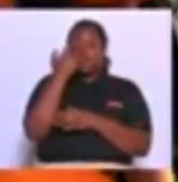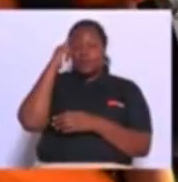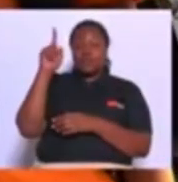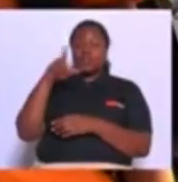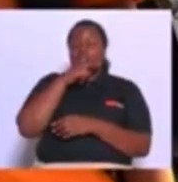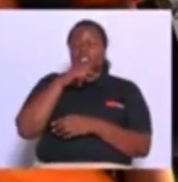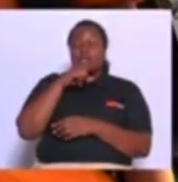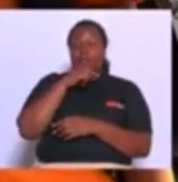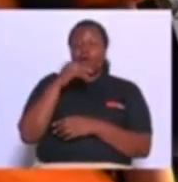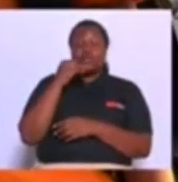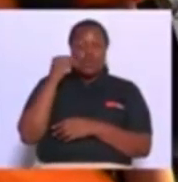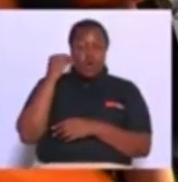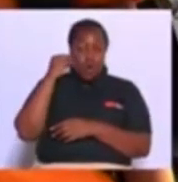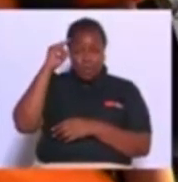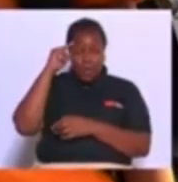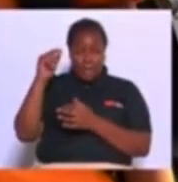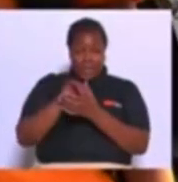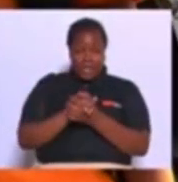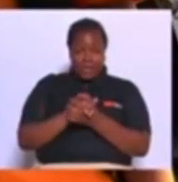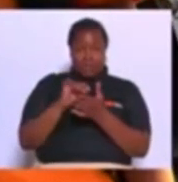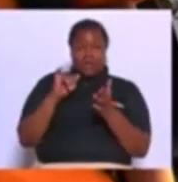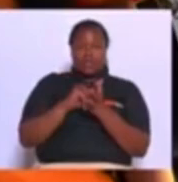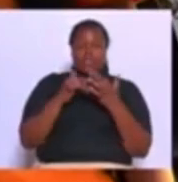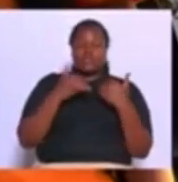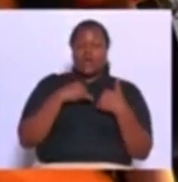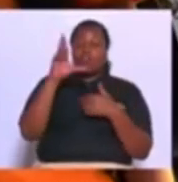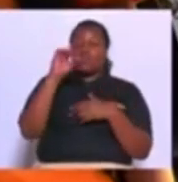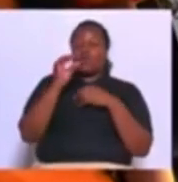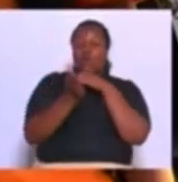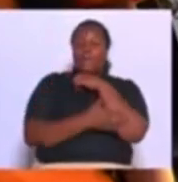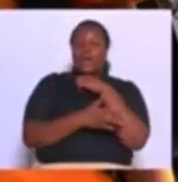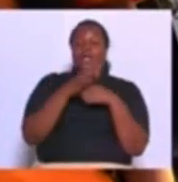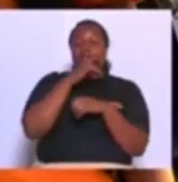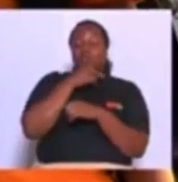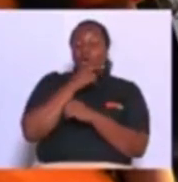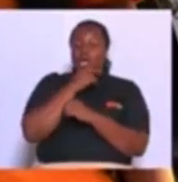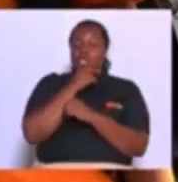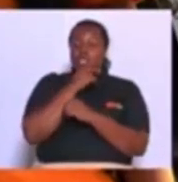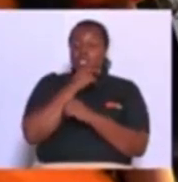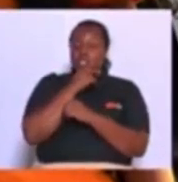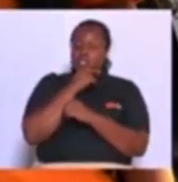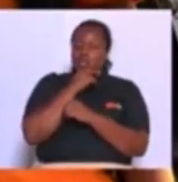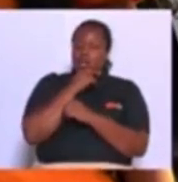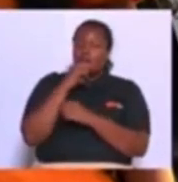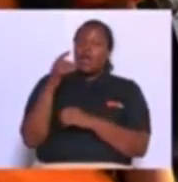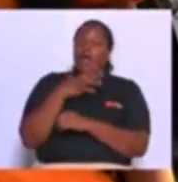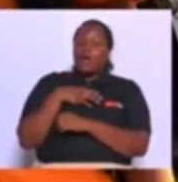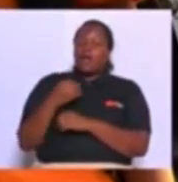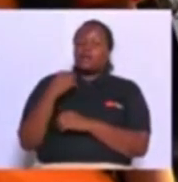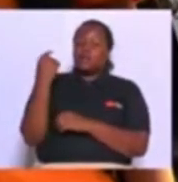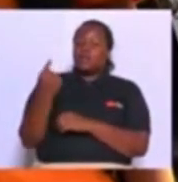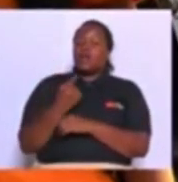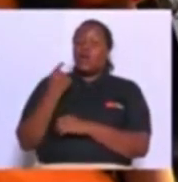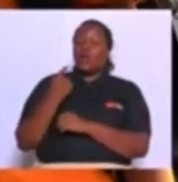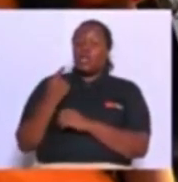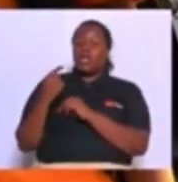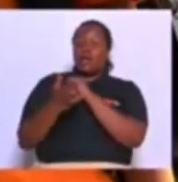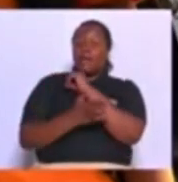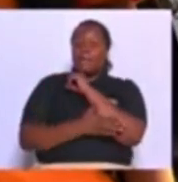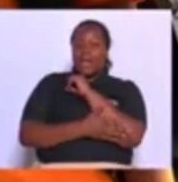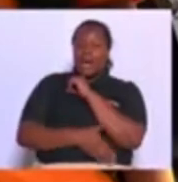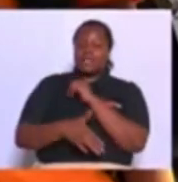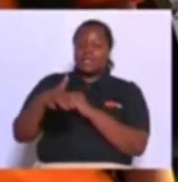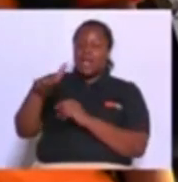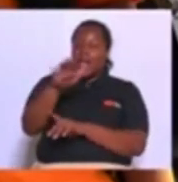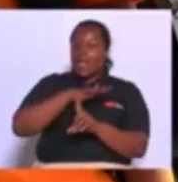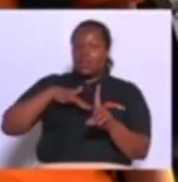town believes that there are no bad boys. There are no bad boys. There are just bad environments